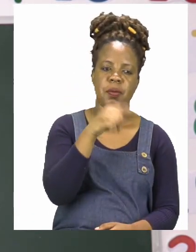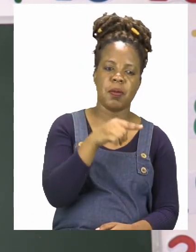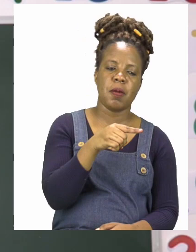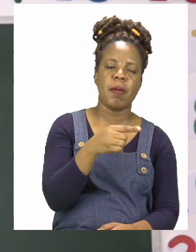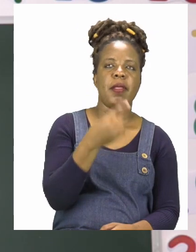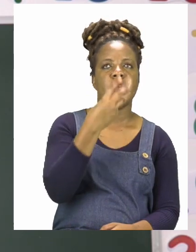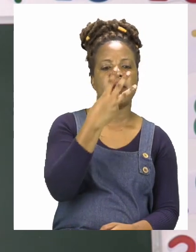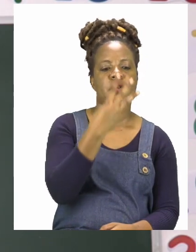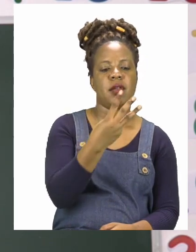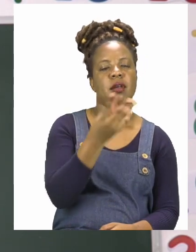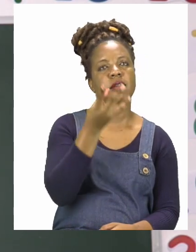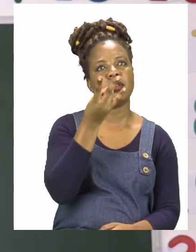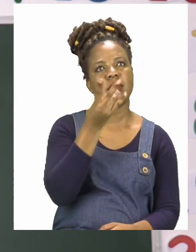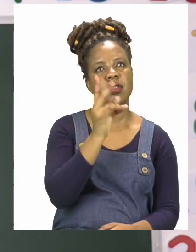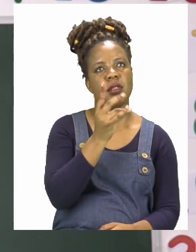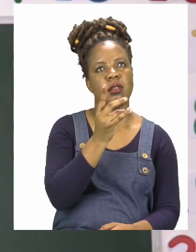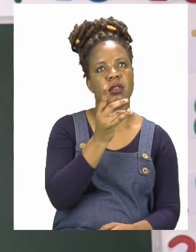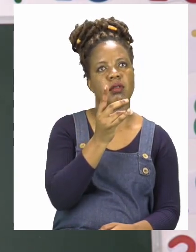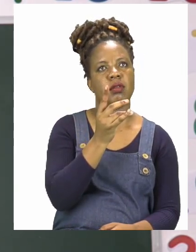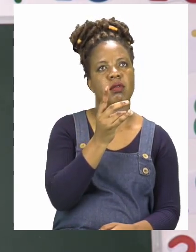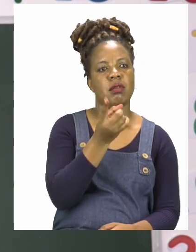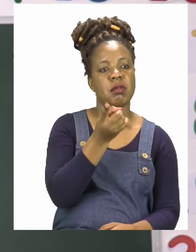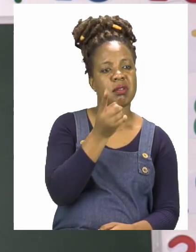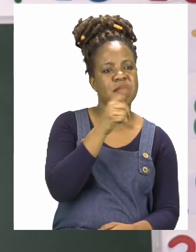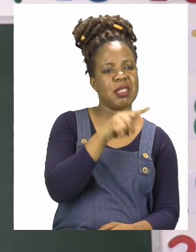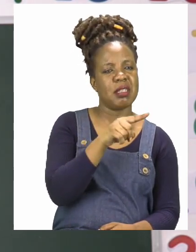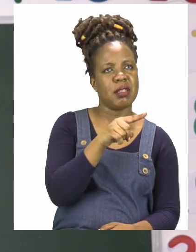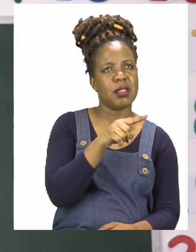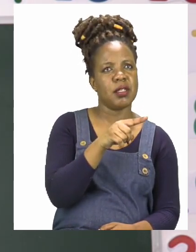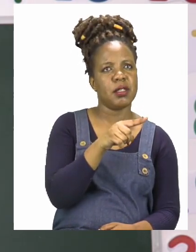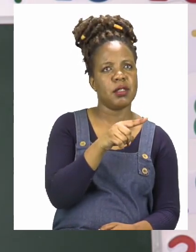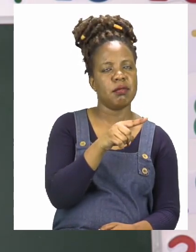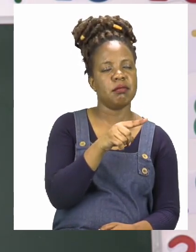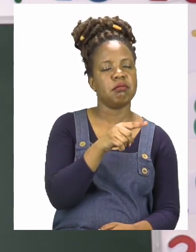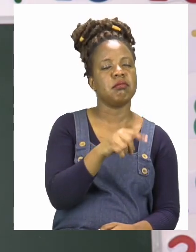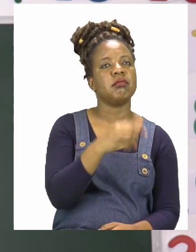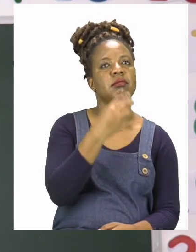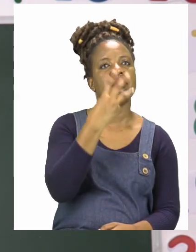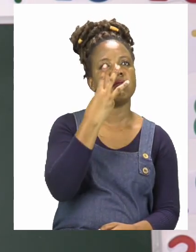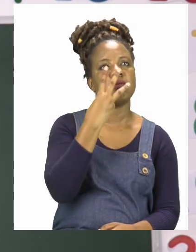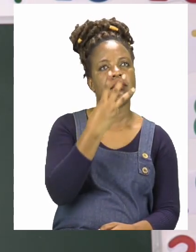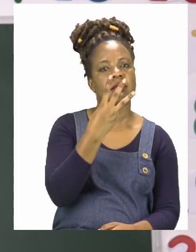is in front. Now the one in front will be